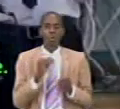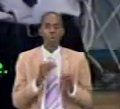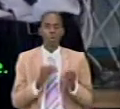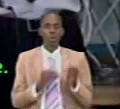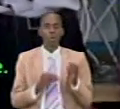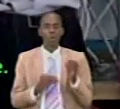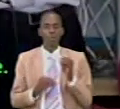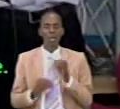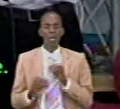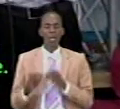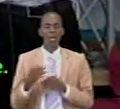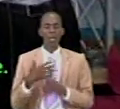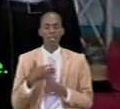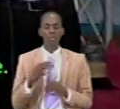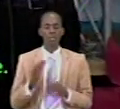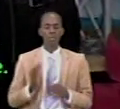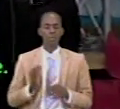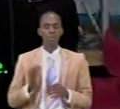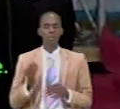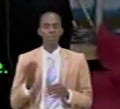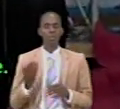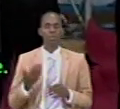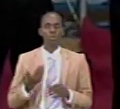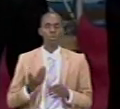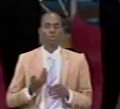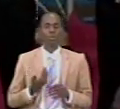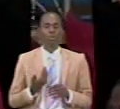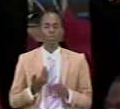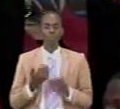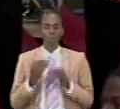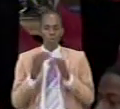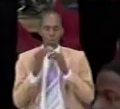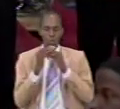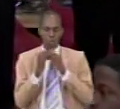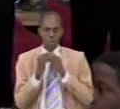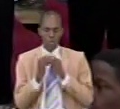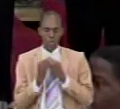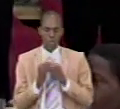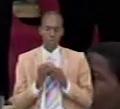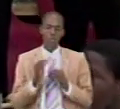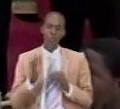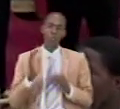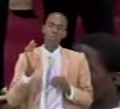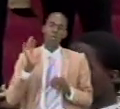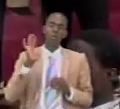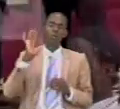Oh My Soul worship